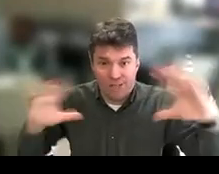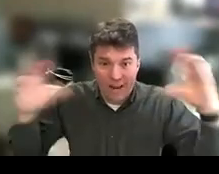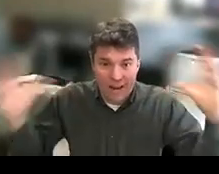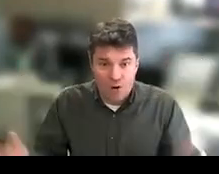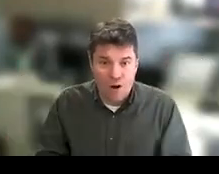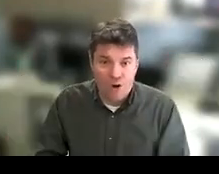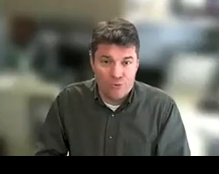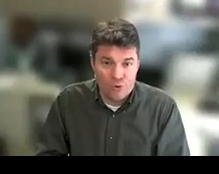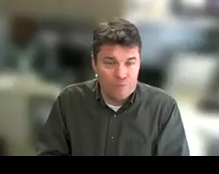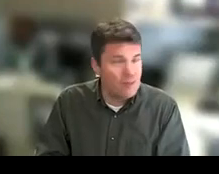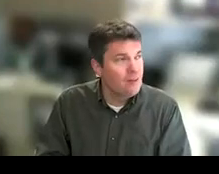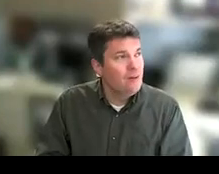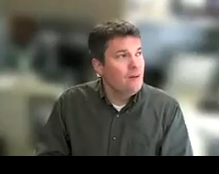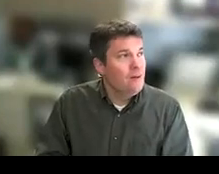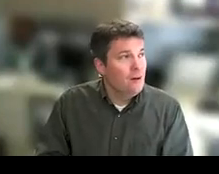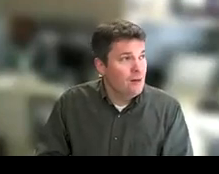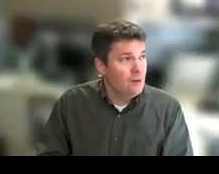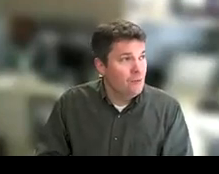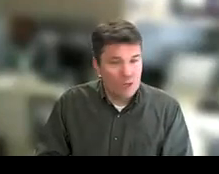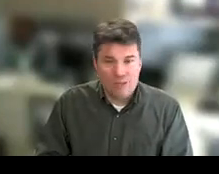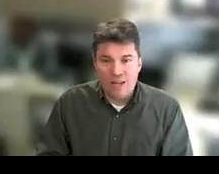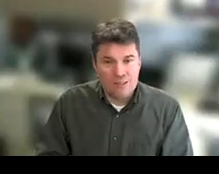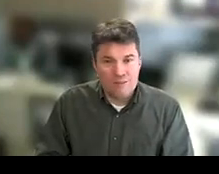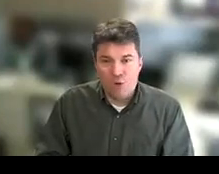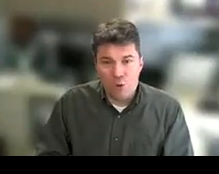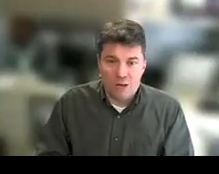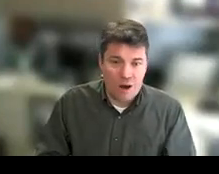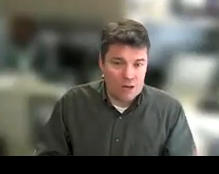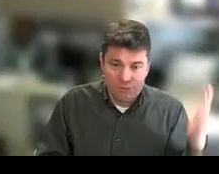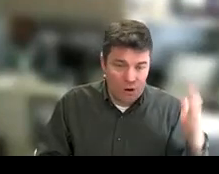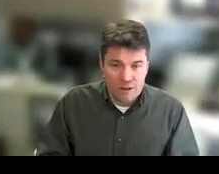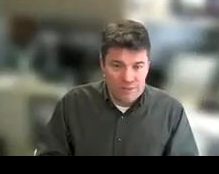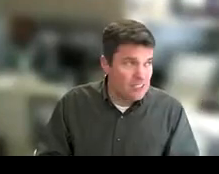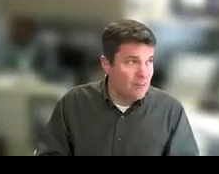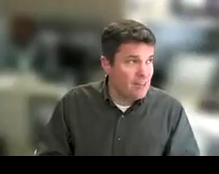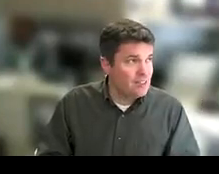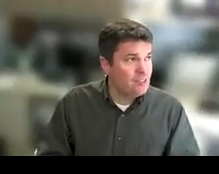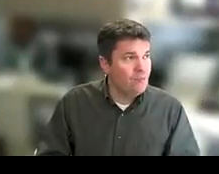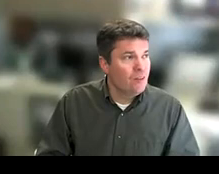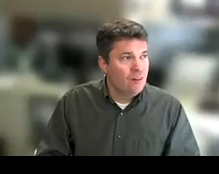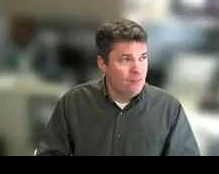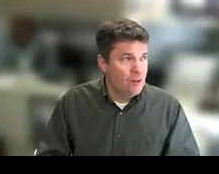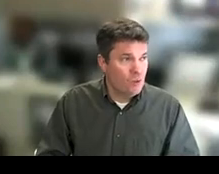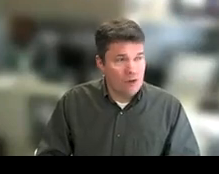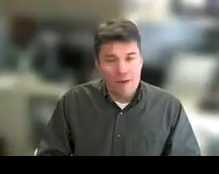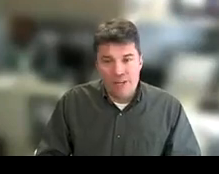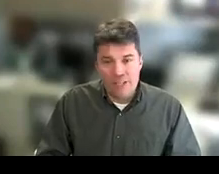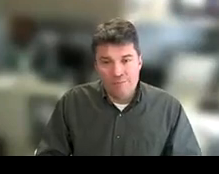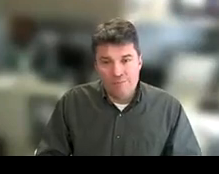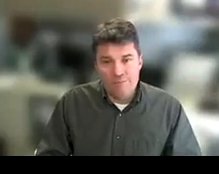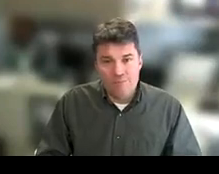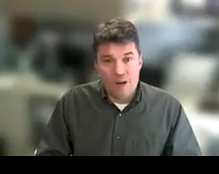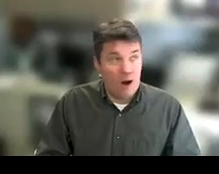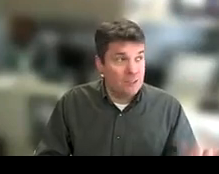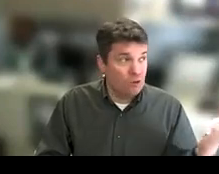in a large setting or a large room. There's lots of pros and cons for all of these devices. The most